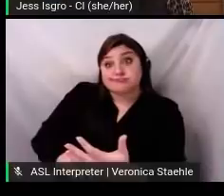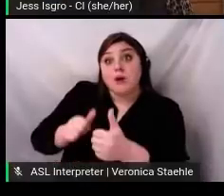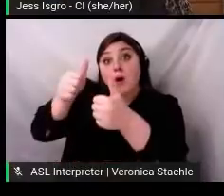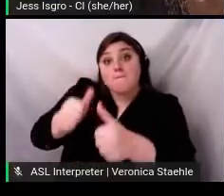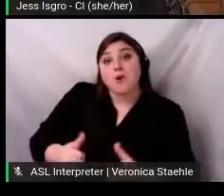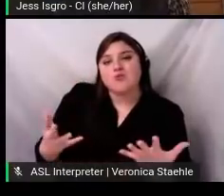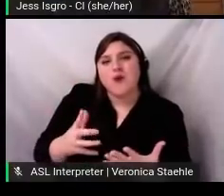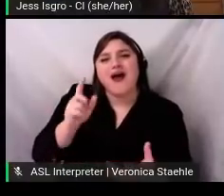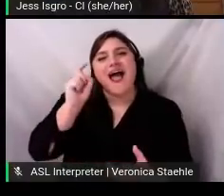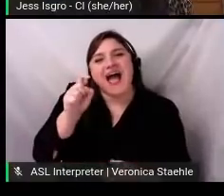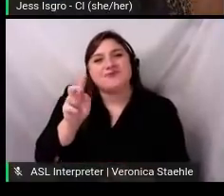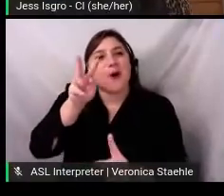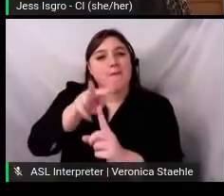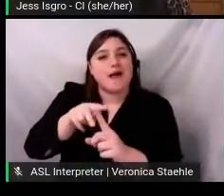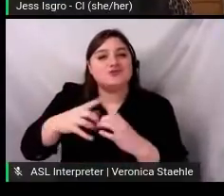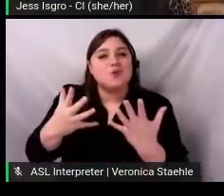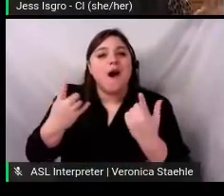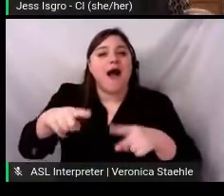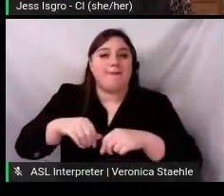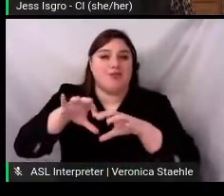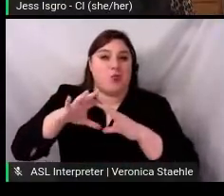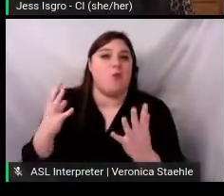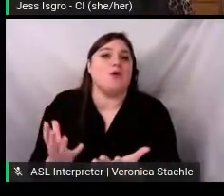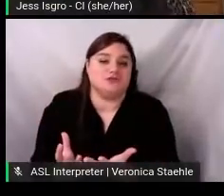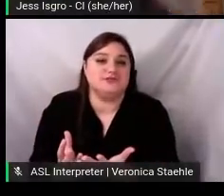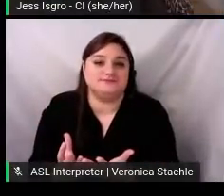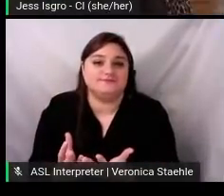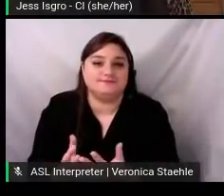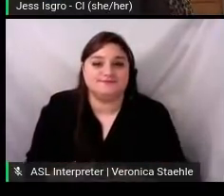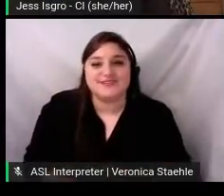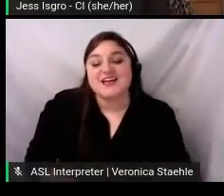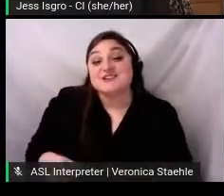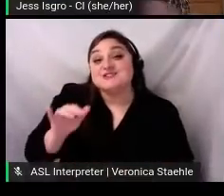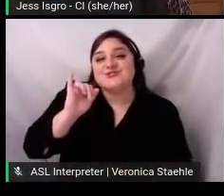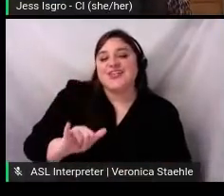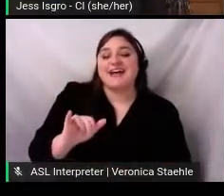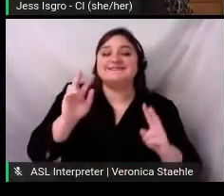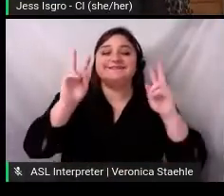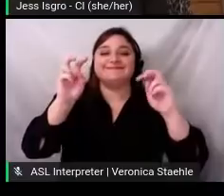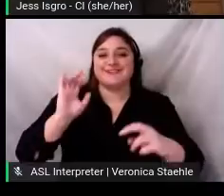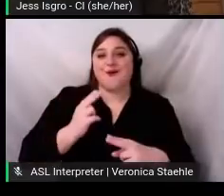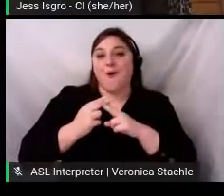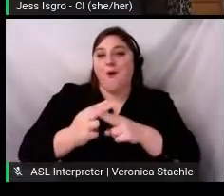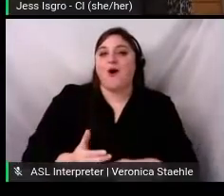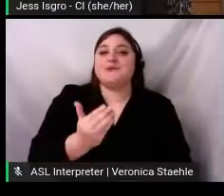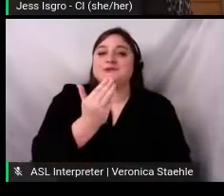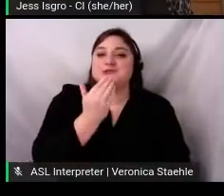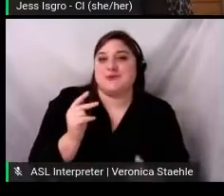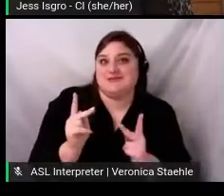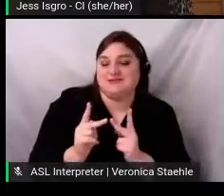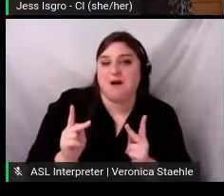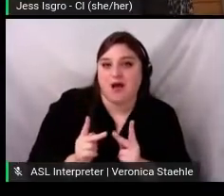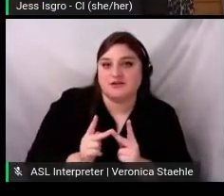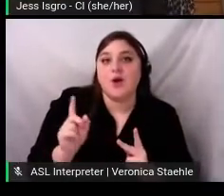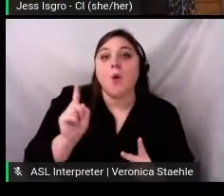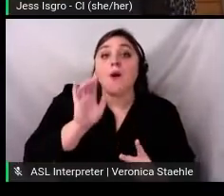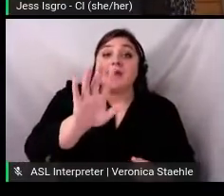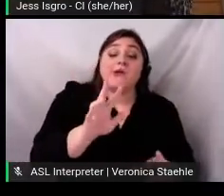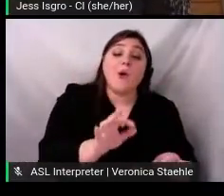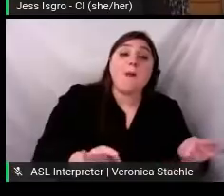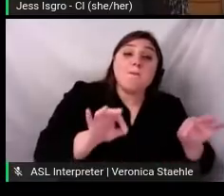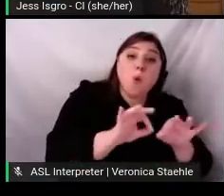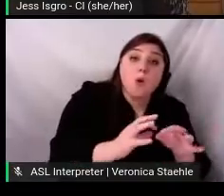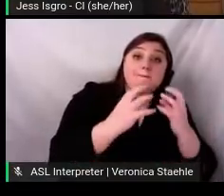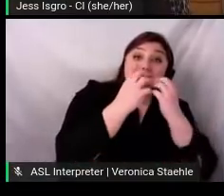the world. We tend to refer to this last one as the social sweet spot. So that's where the world and your organization meet, and that's where really meaningful content can be